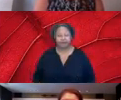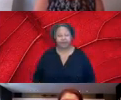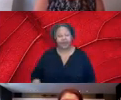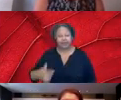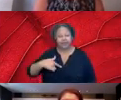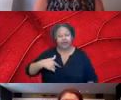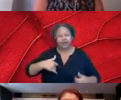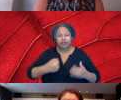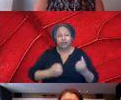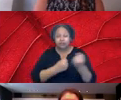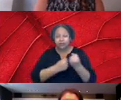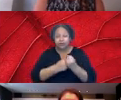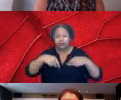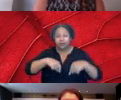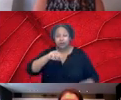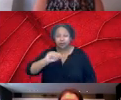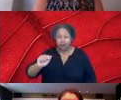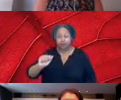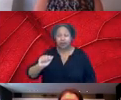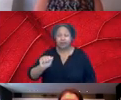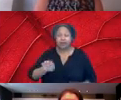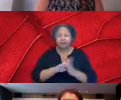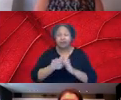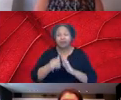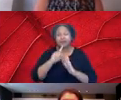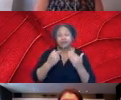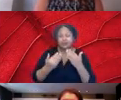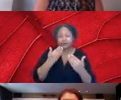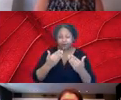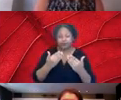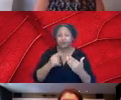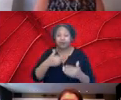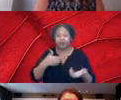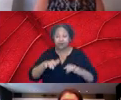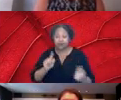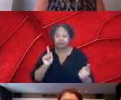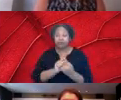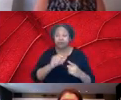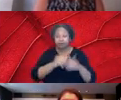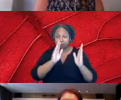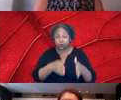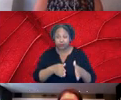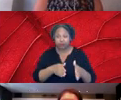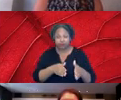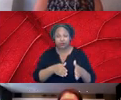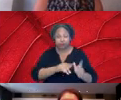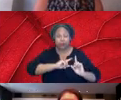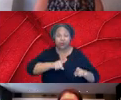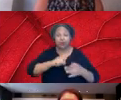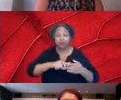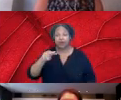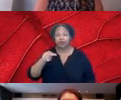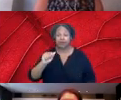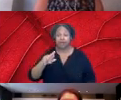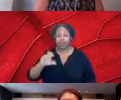this award, I'm very grateful to them, and even having a chance to meet them in person and actually to attend the Mayor's Arts